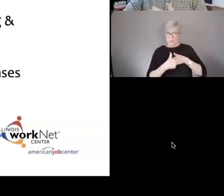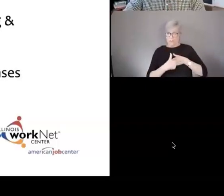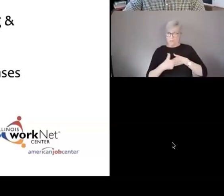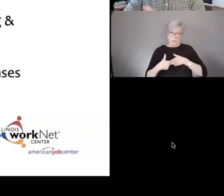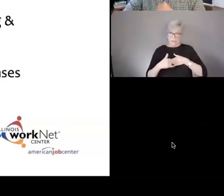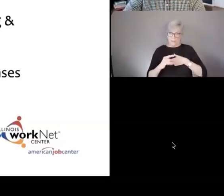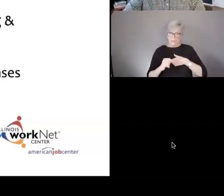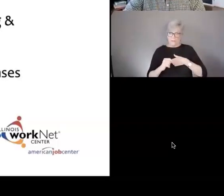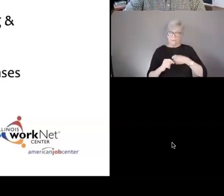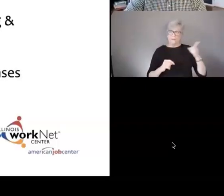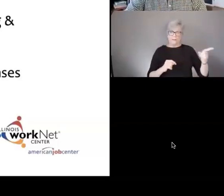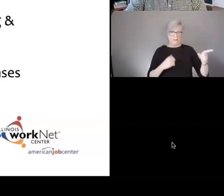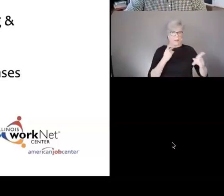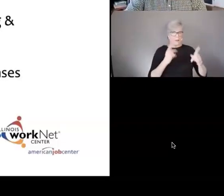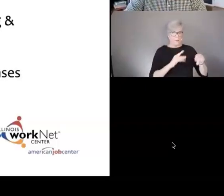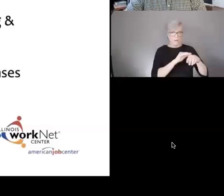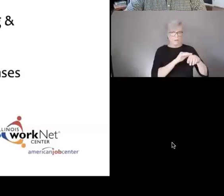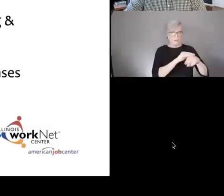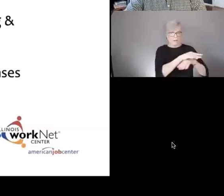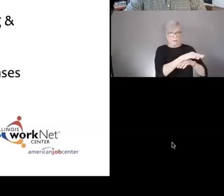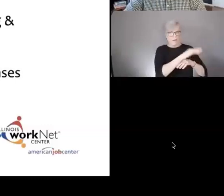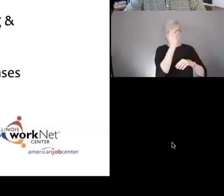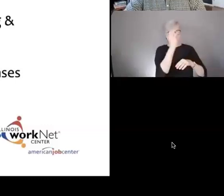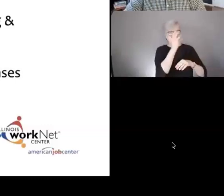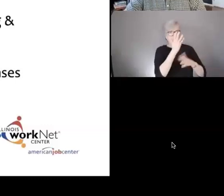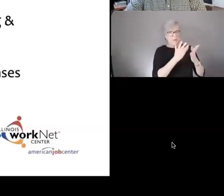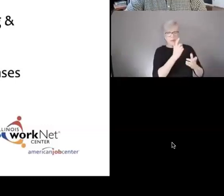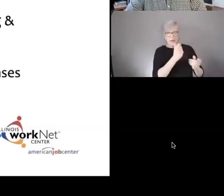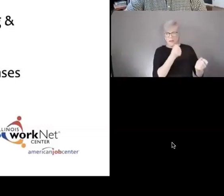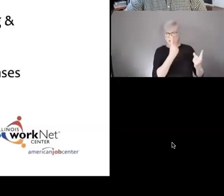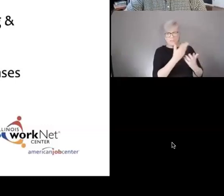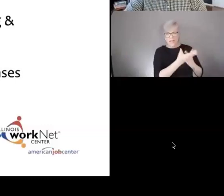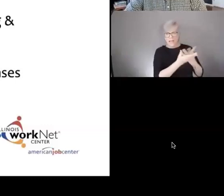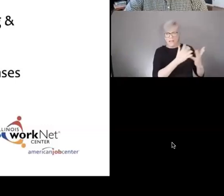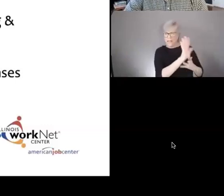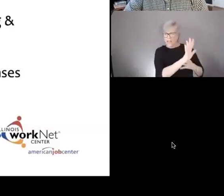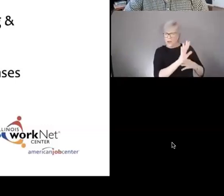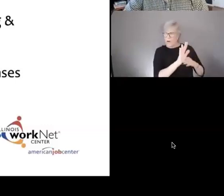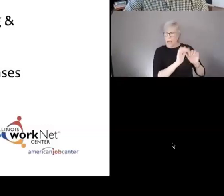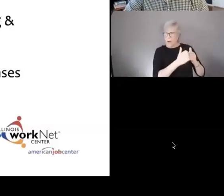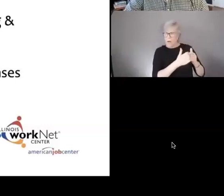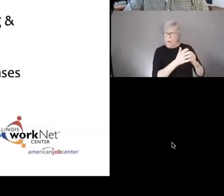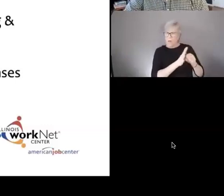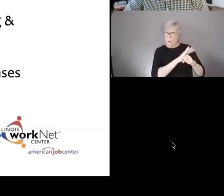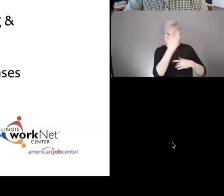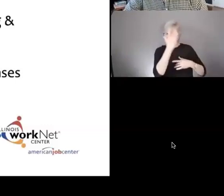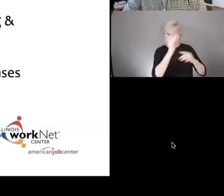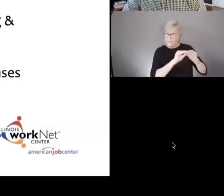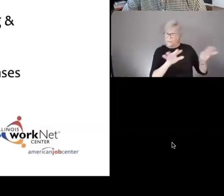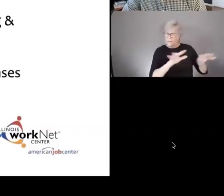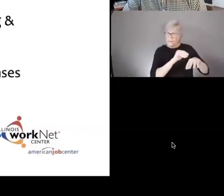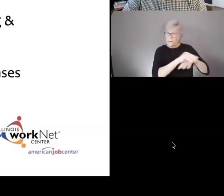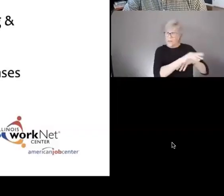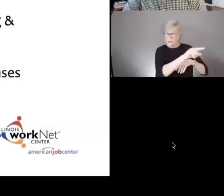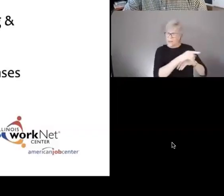also impacted in such ways that we might not understand just from seeing them. All right, I'm gonna